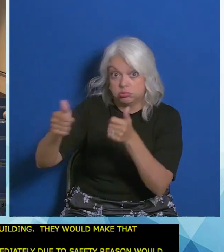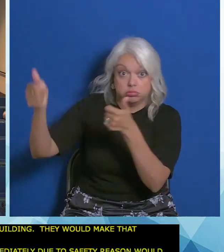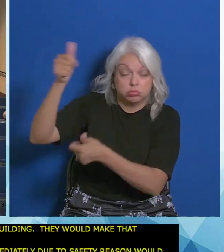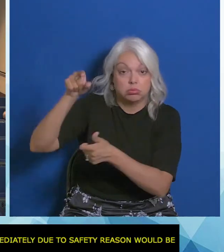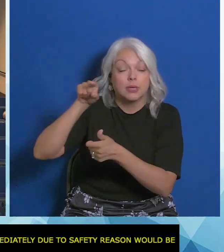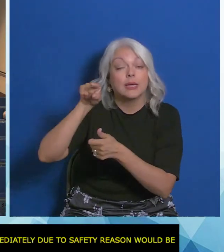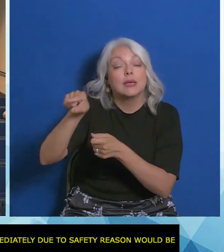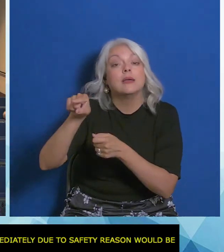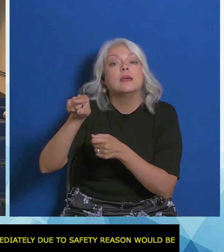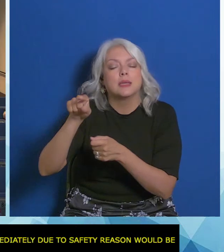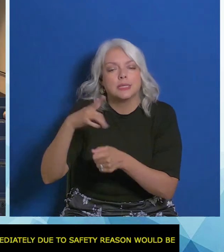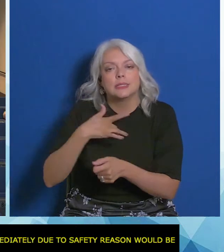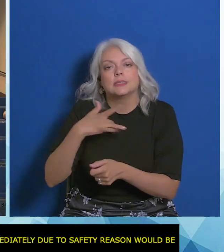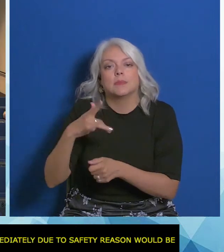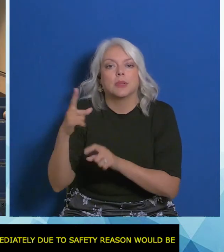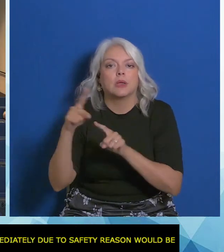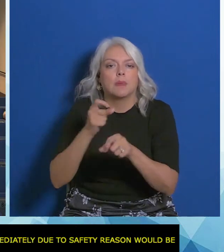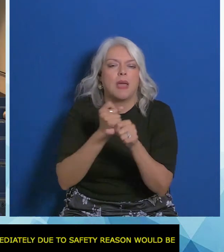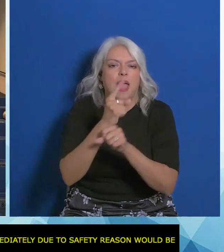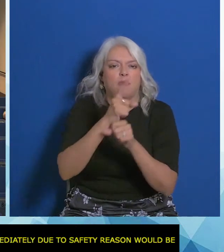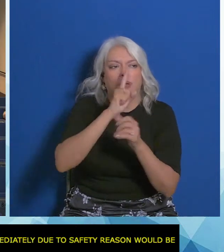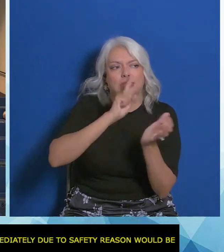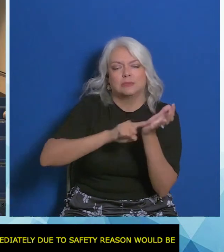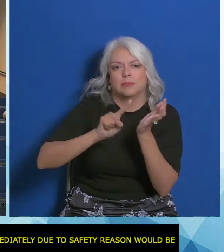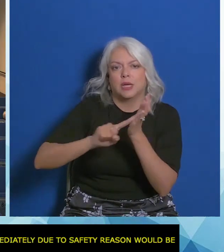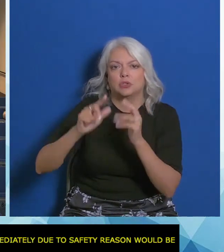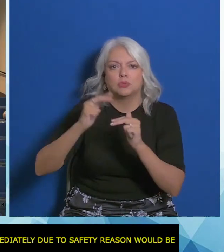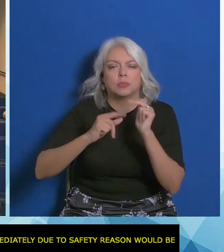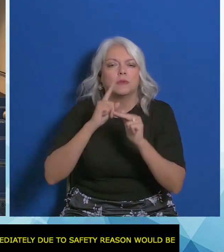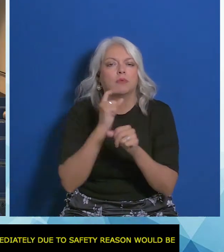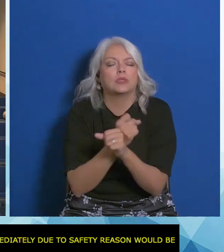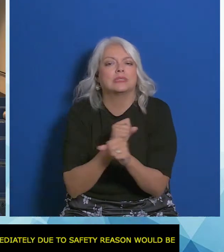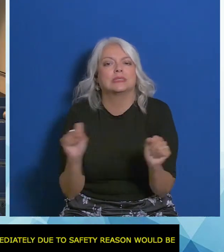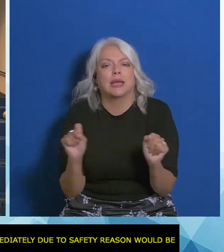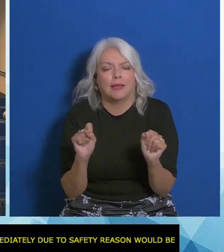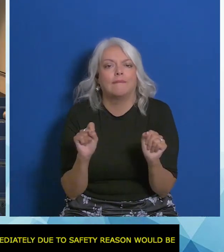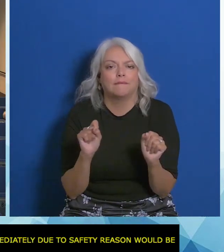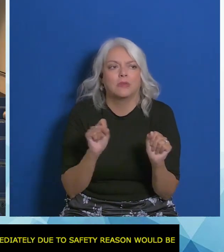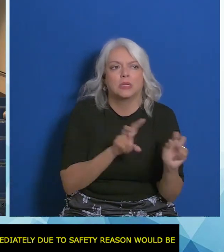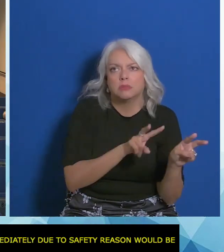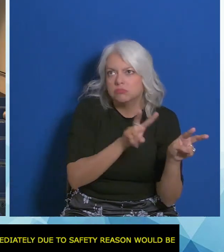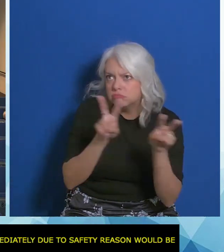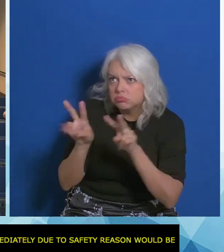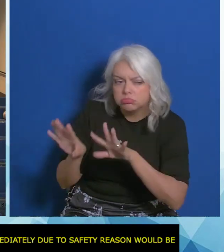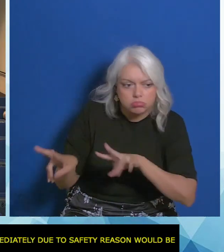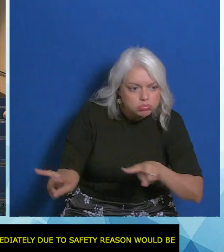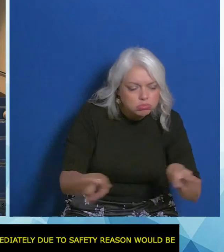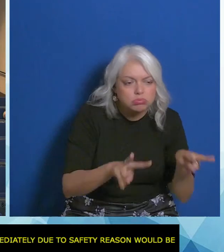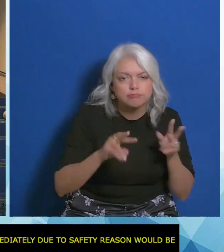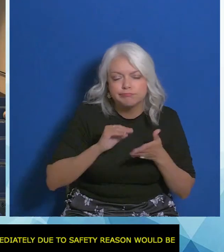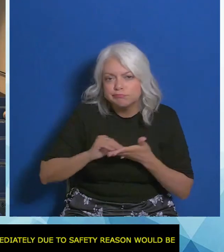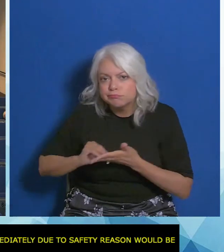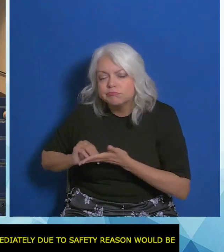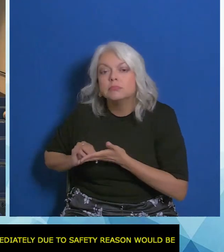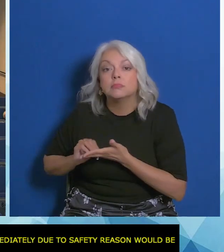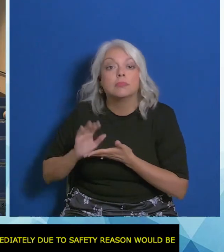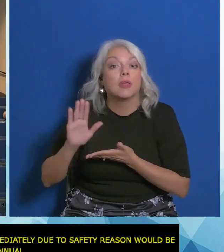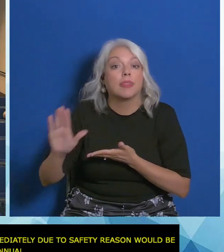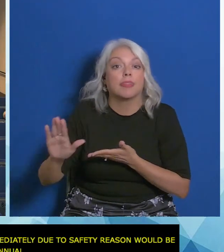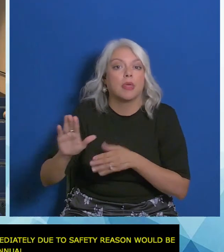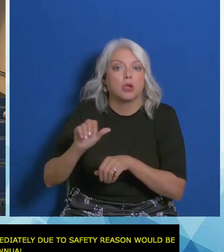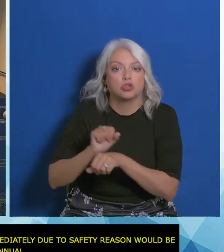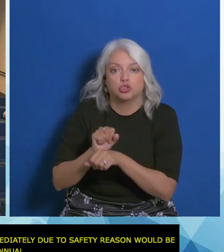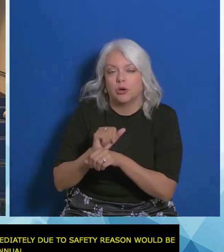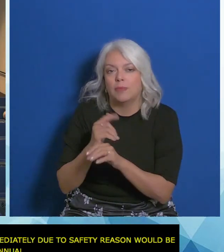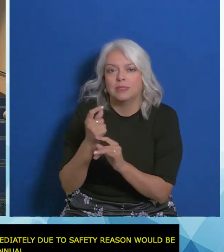performs typically an annual inspection of the buildings for safety and life safety aspects, but their scope is fairly